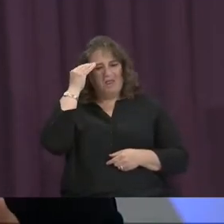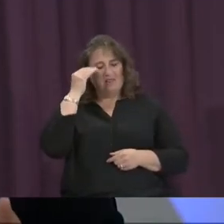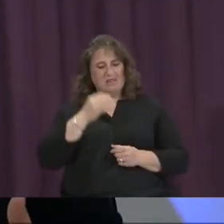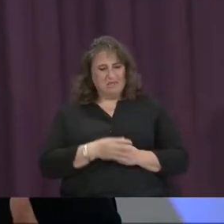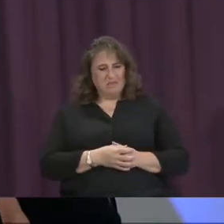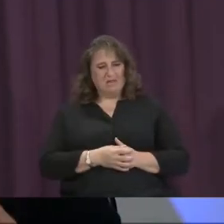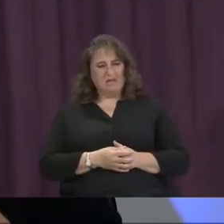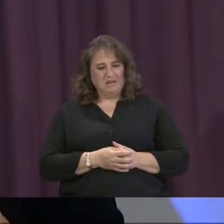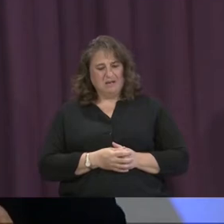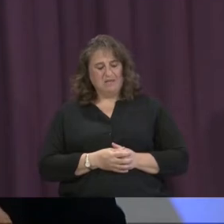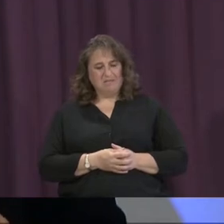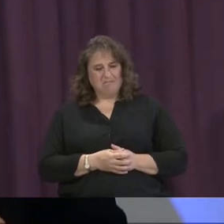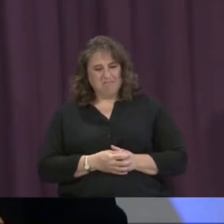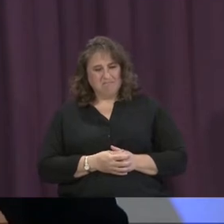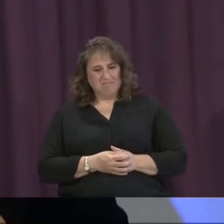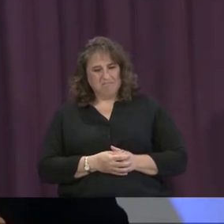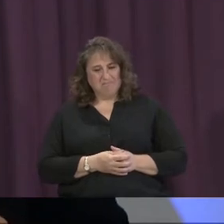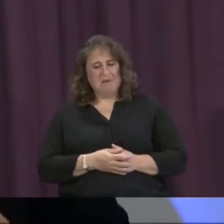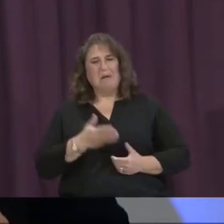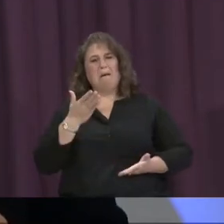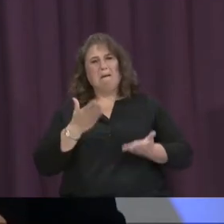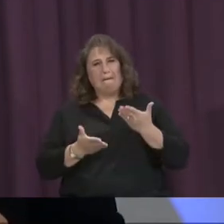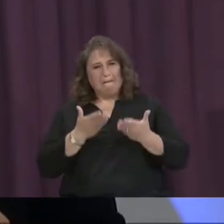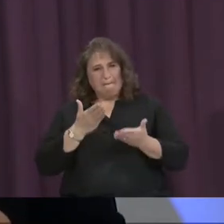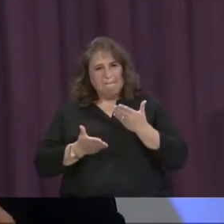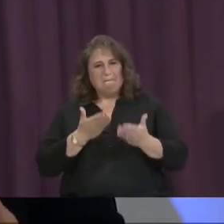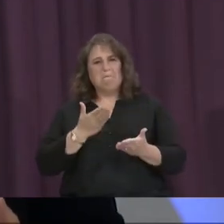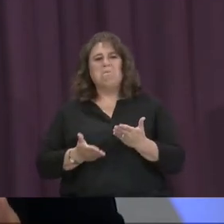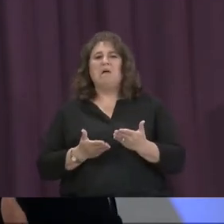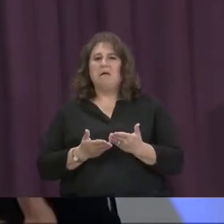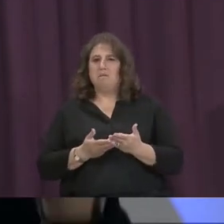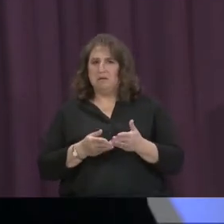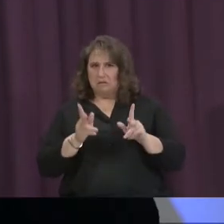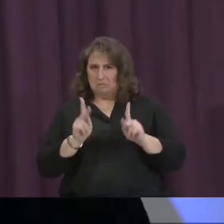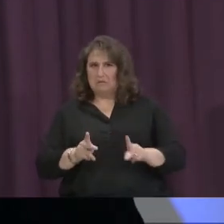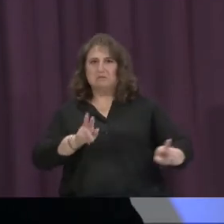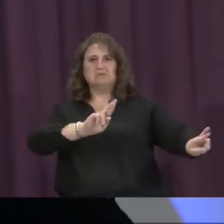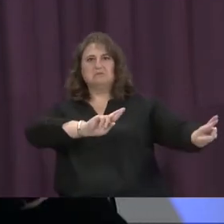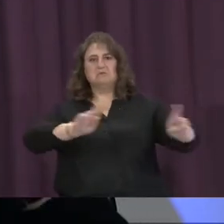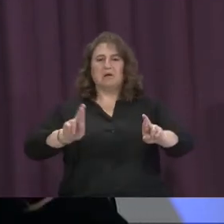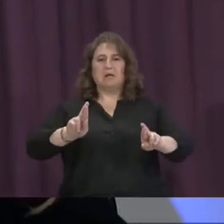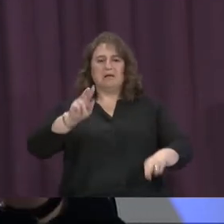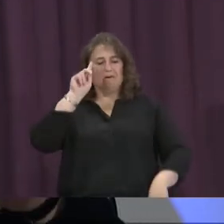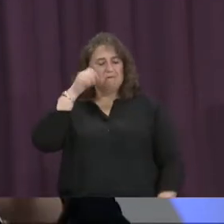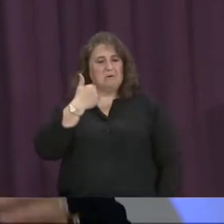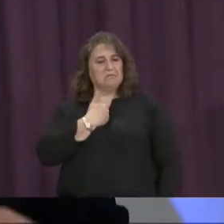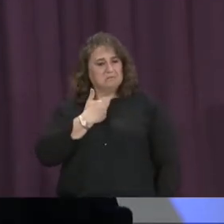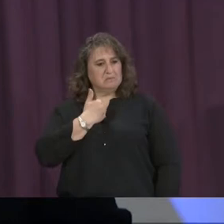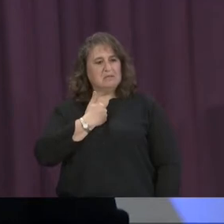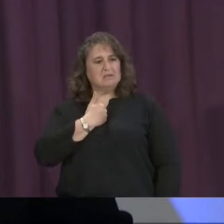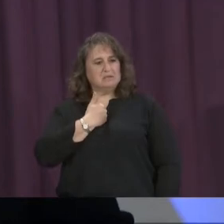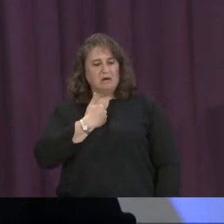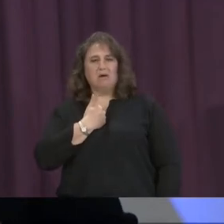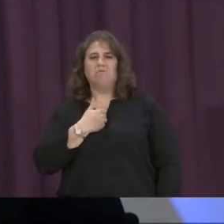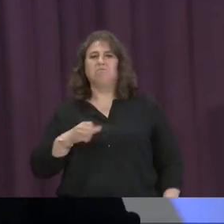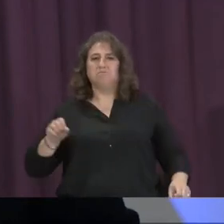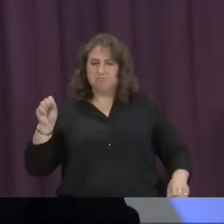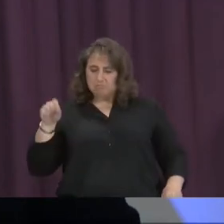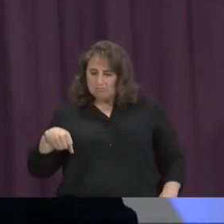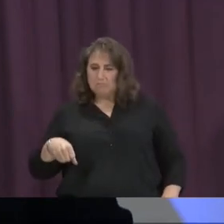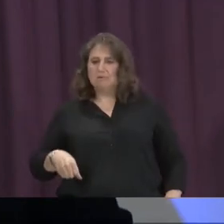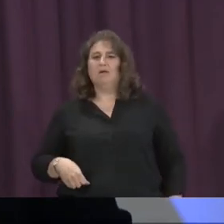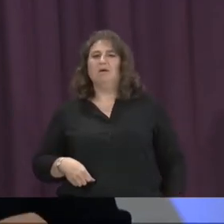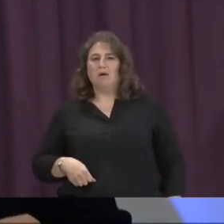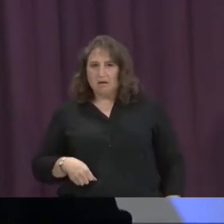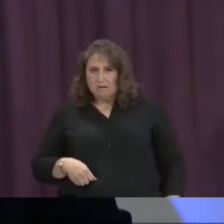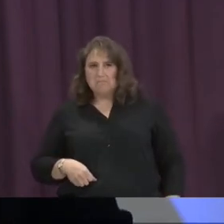someone, you know, maybe, you know, maybe they did have their act together. Maybe, you know, I guess from my personal experience, it's like, okay, you